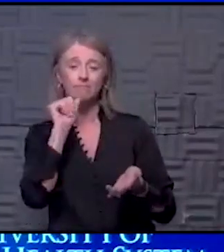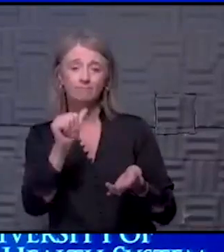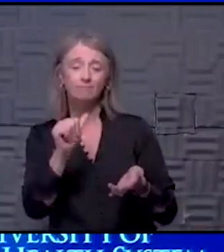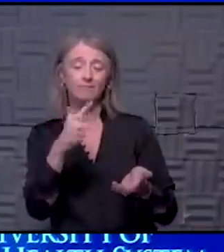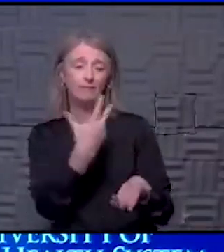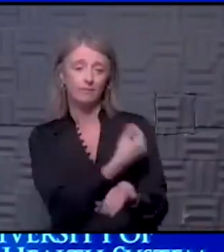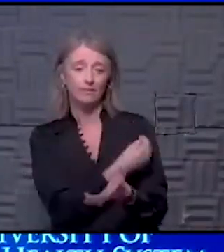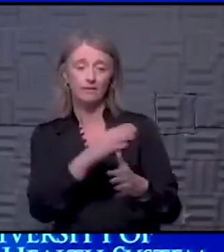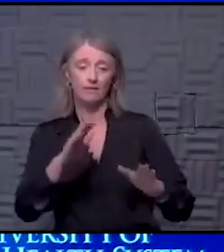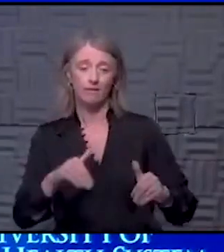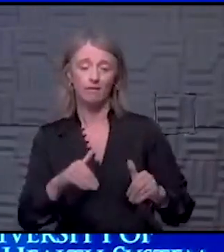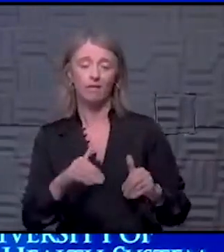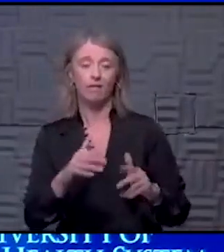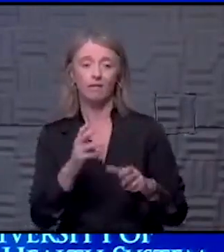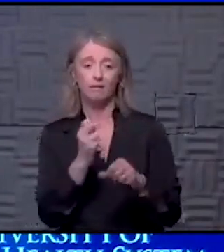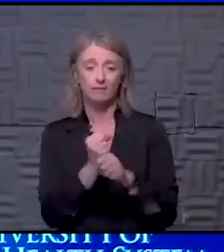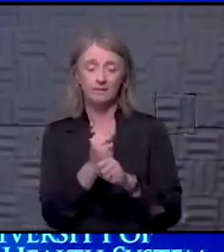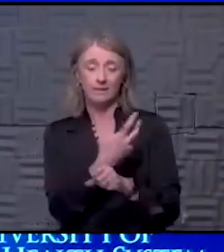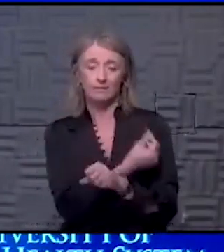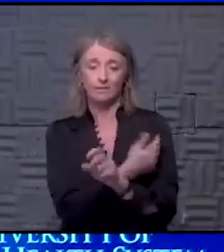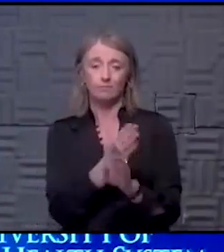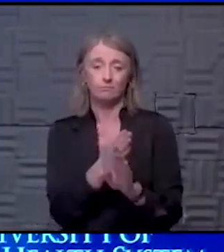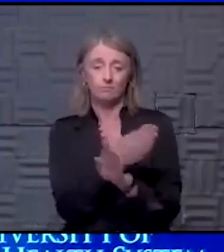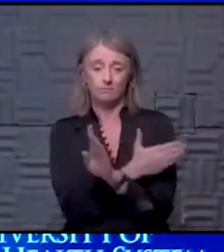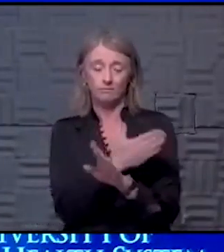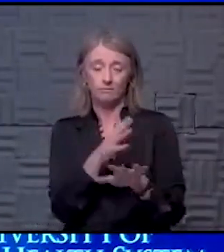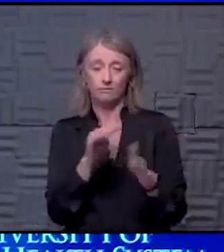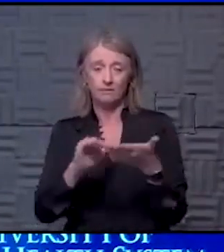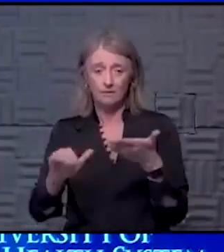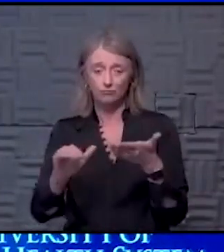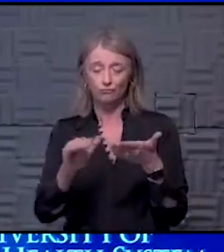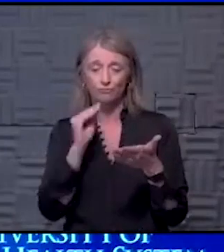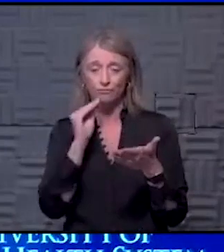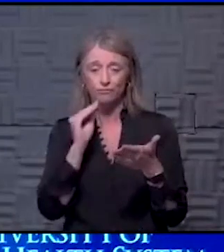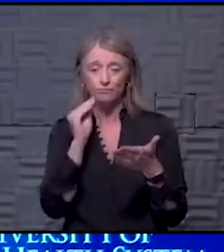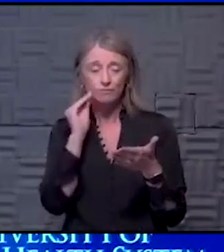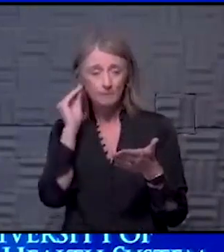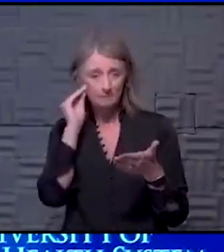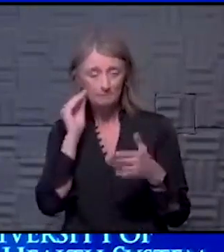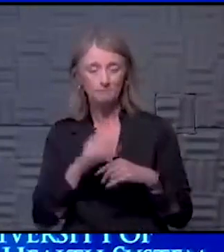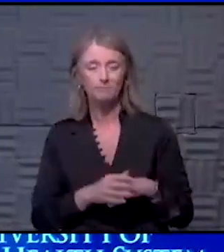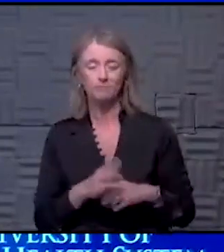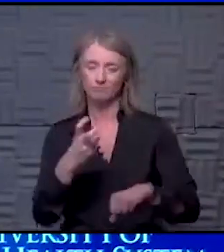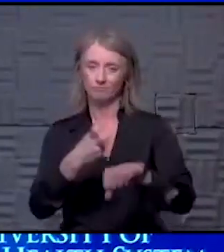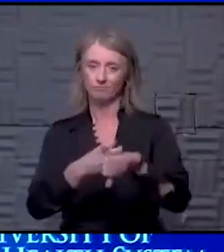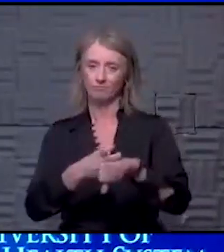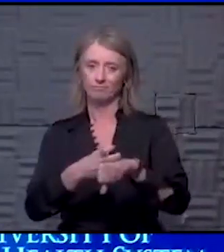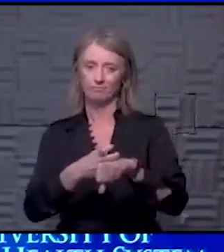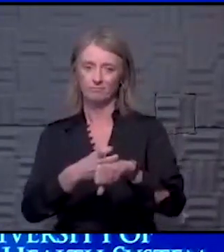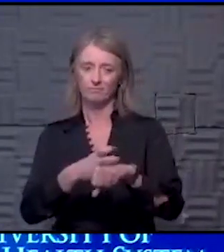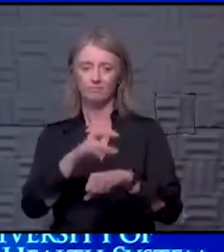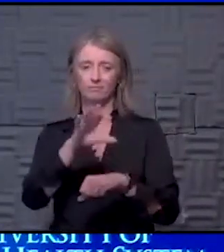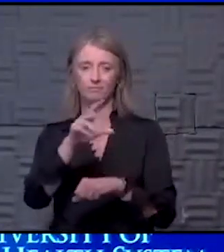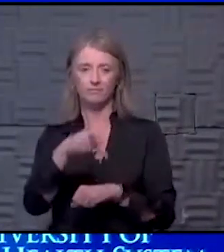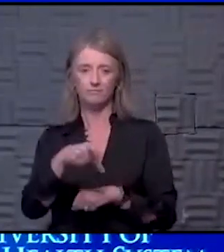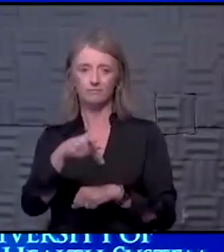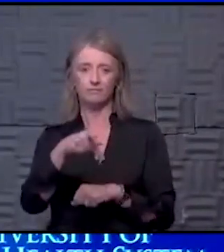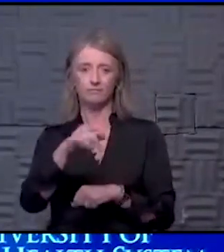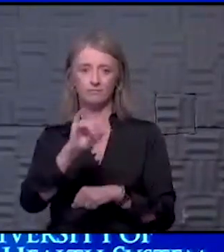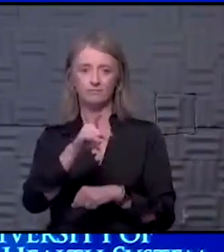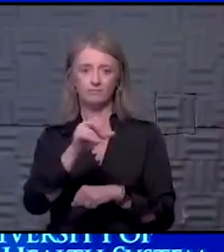been vaccinated yet gets vaccinated at the time of discharge from the hospital. That's a little hard with a Pfizer or